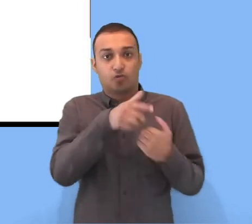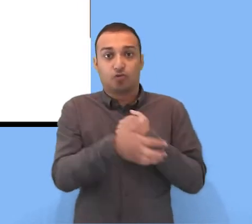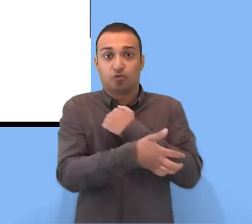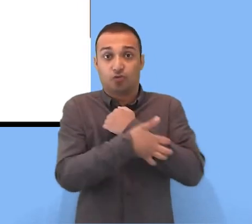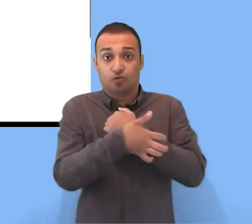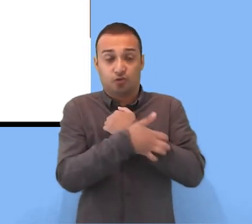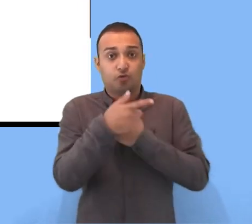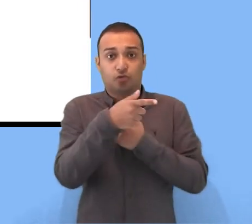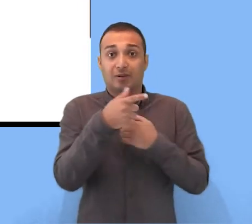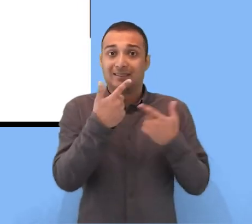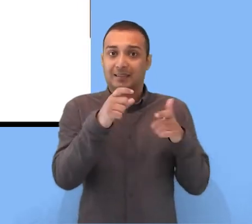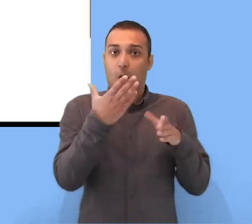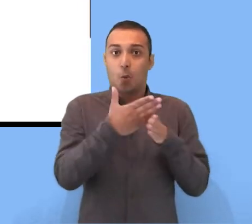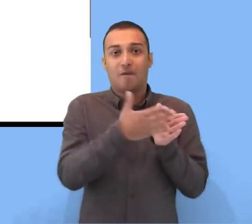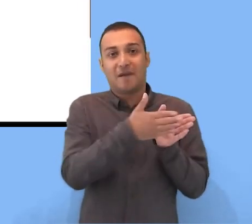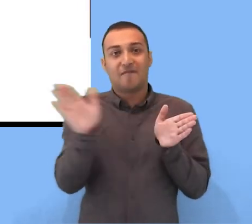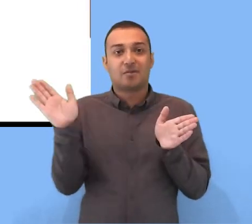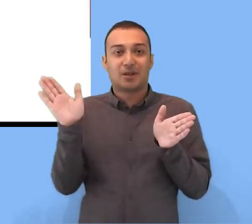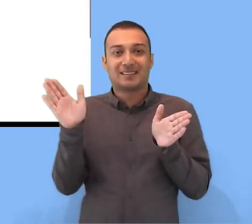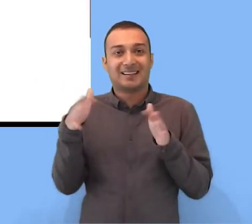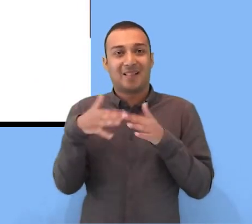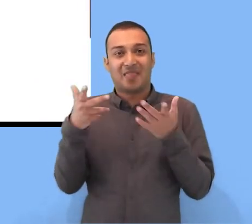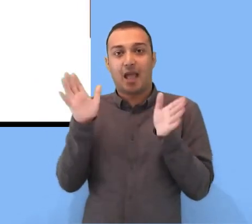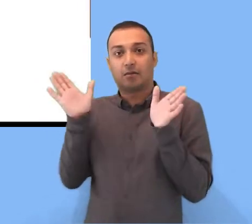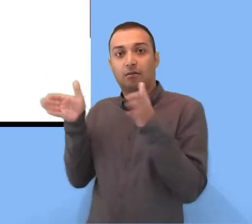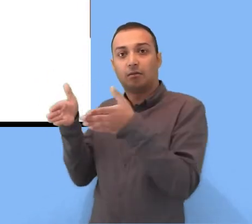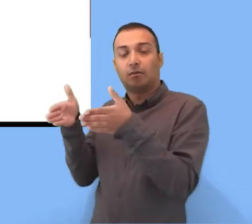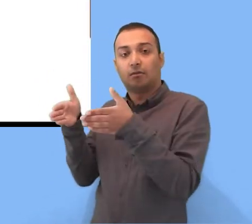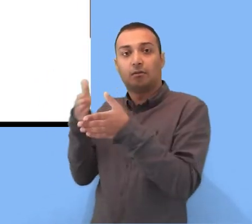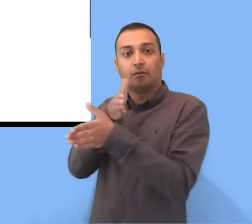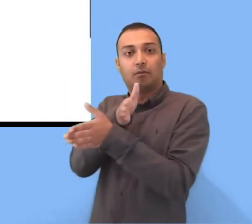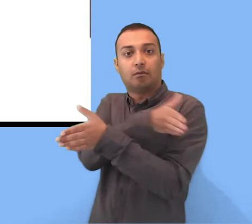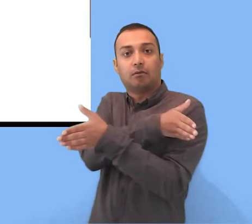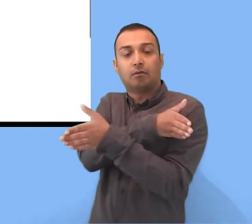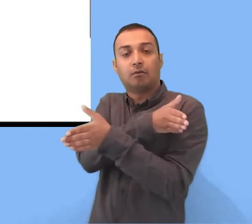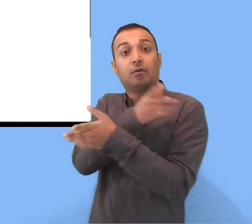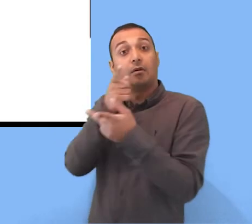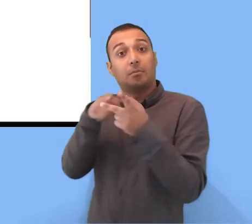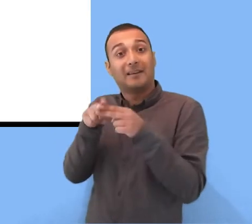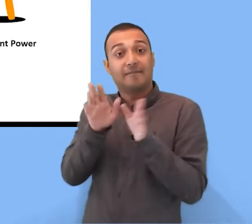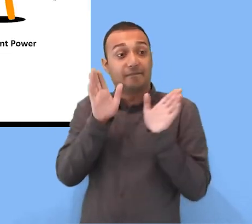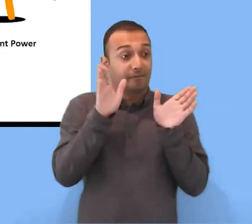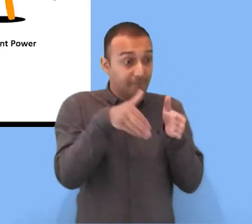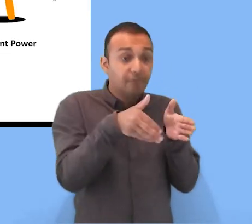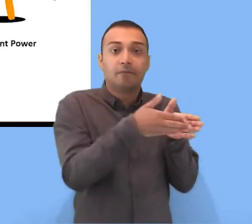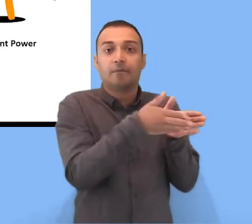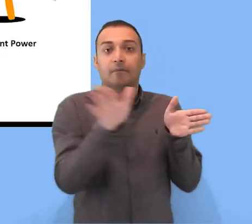on about marginalised parents and how important it is to focus on them.